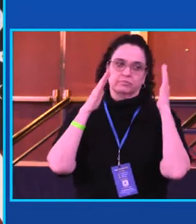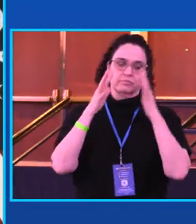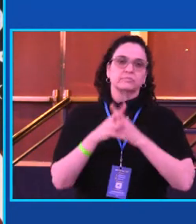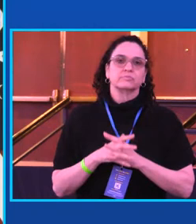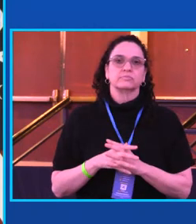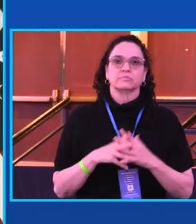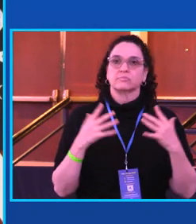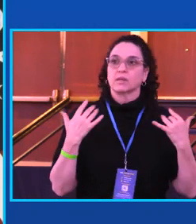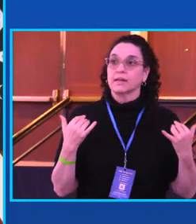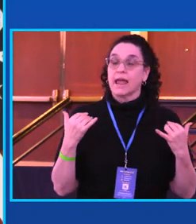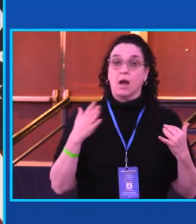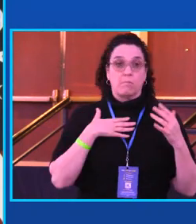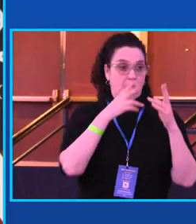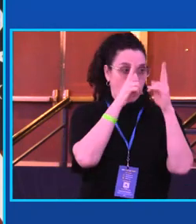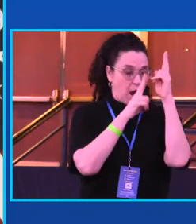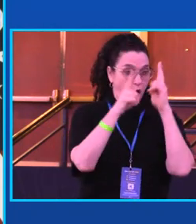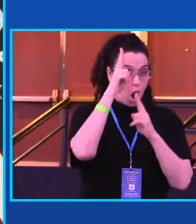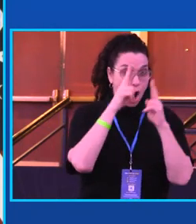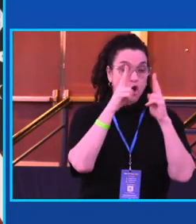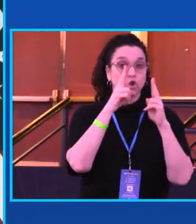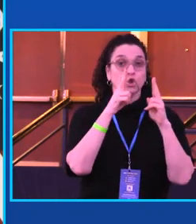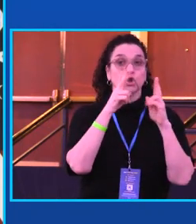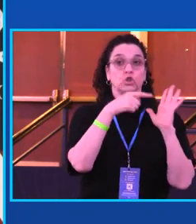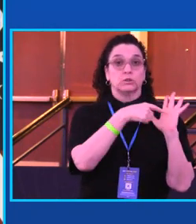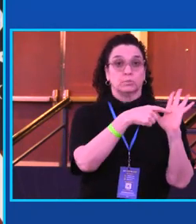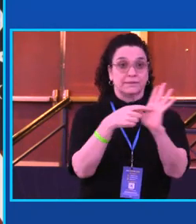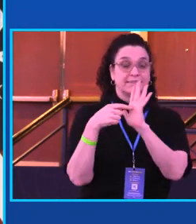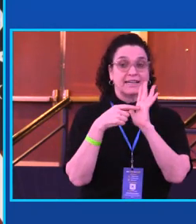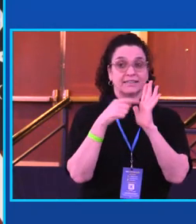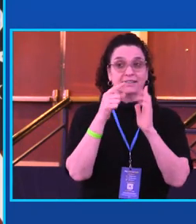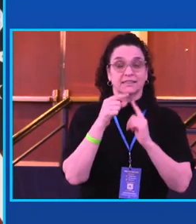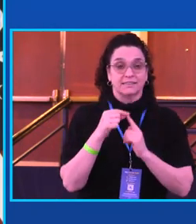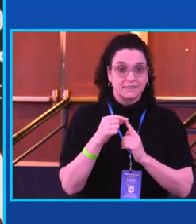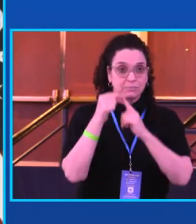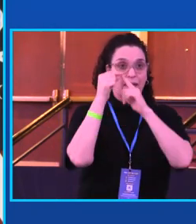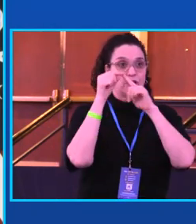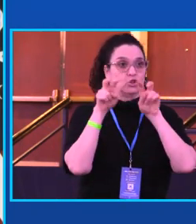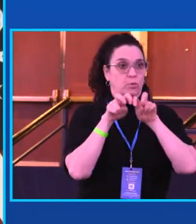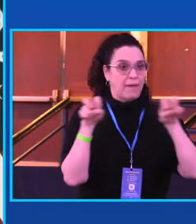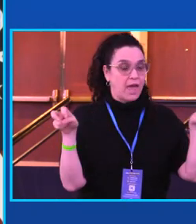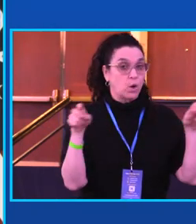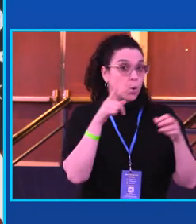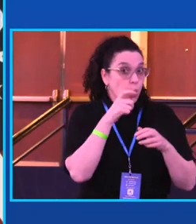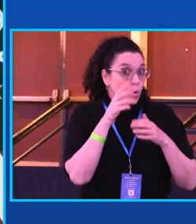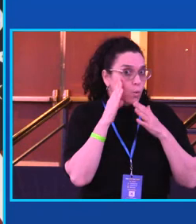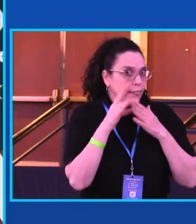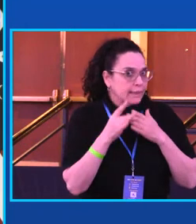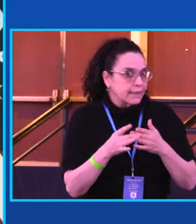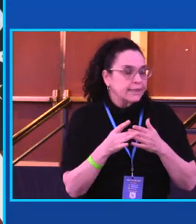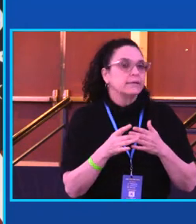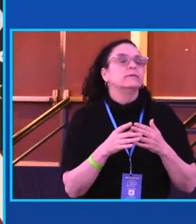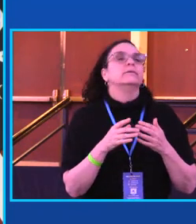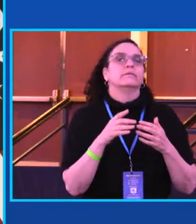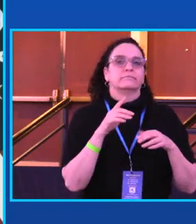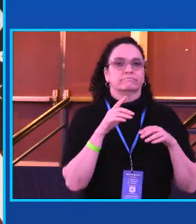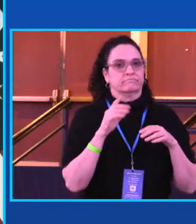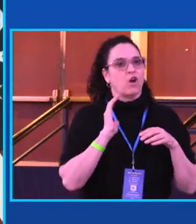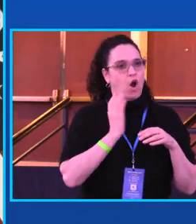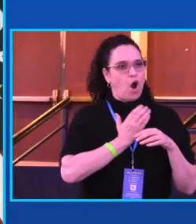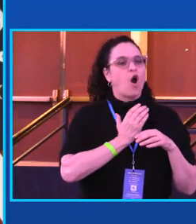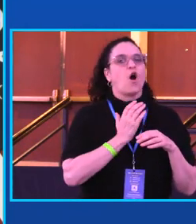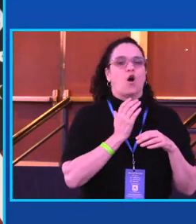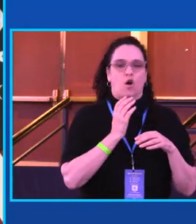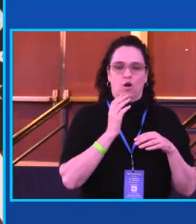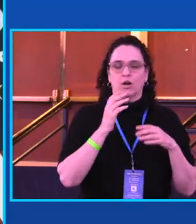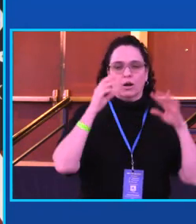It's now my honor to present a special panel. It's going to be led and moderated by our very own president of